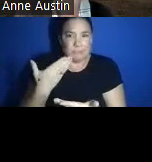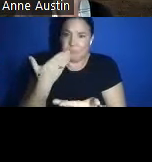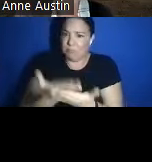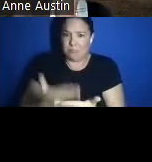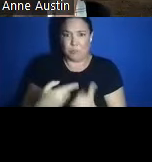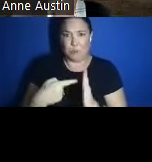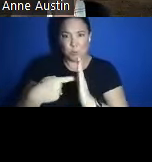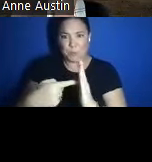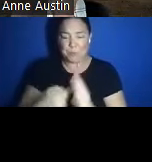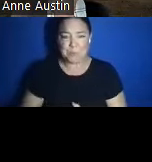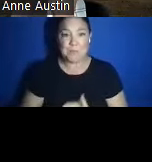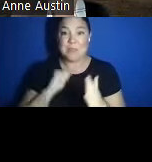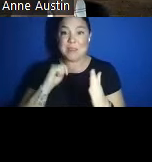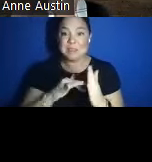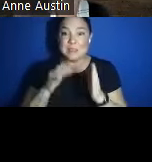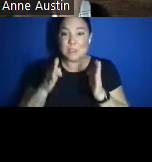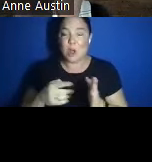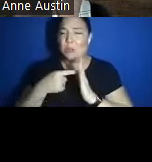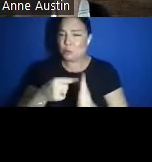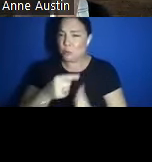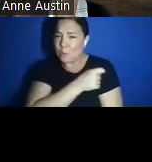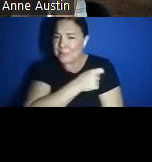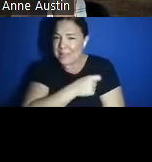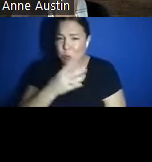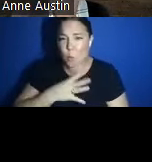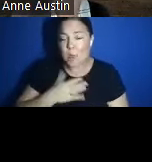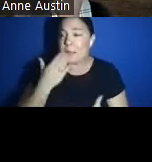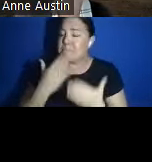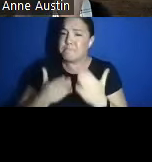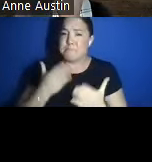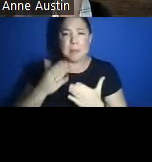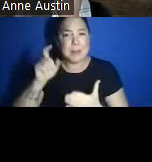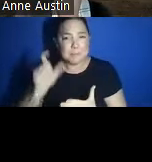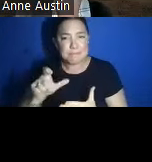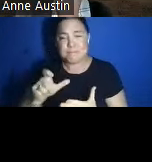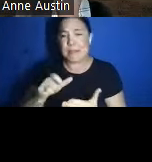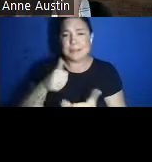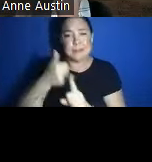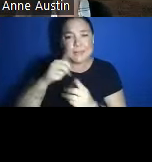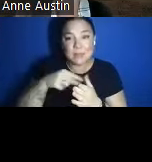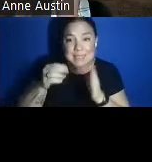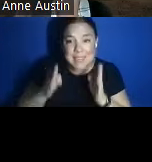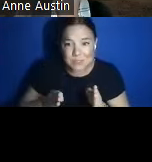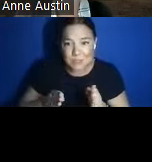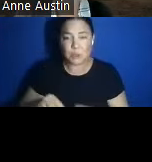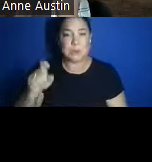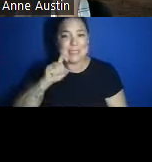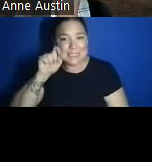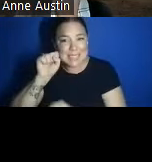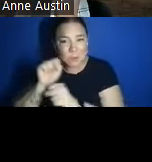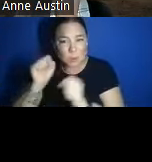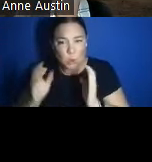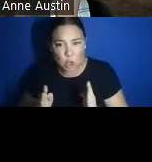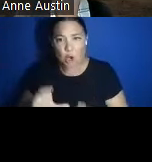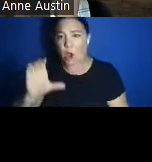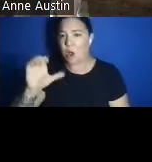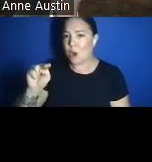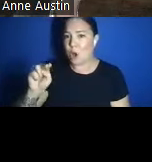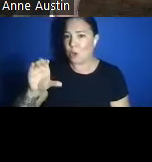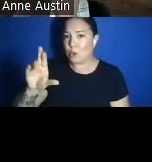Scholars suggested that tattooed women must have all been dancers, concubines, and sex workers. Their tattoos were interpreted as